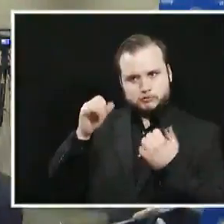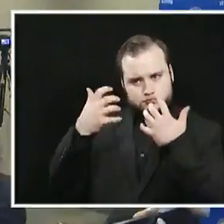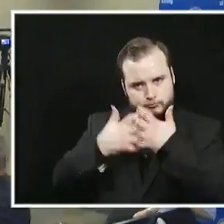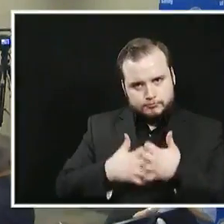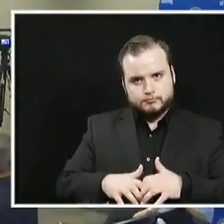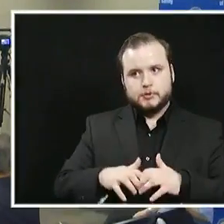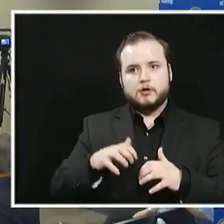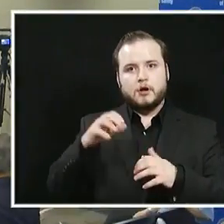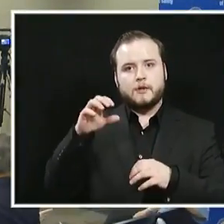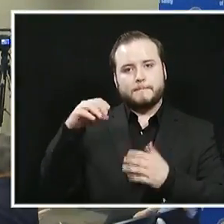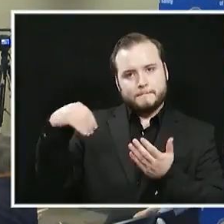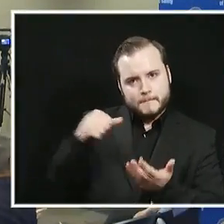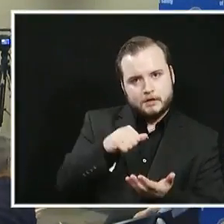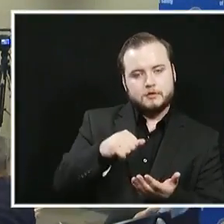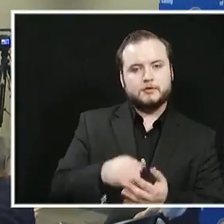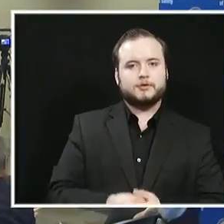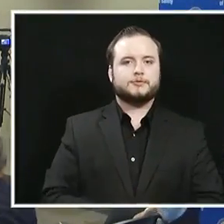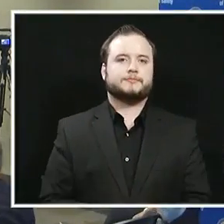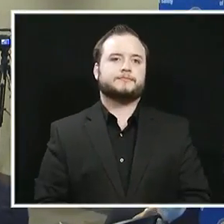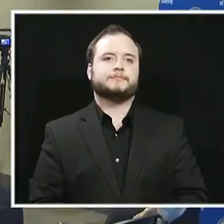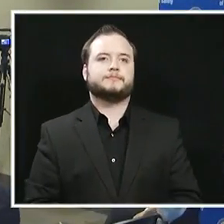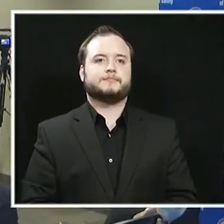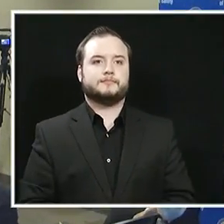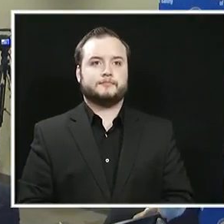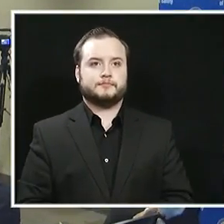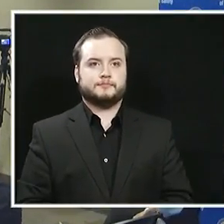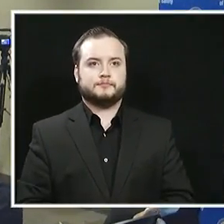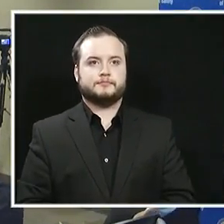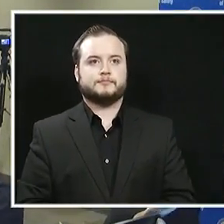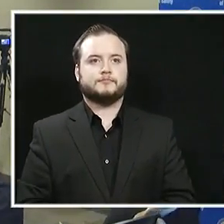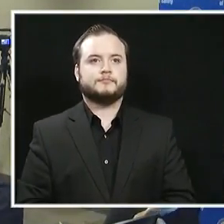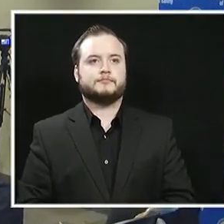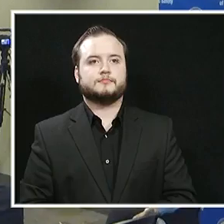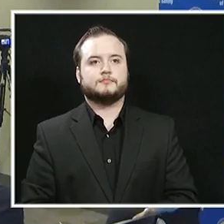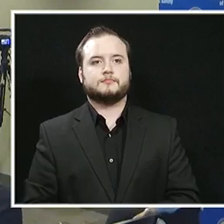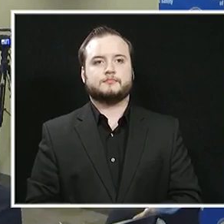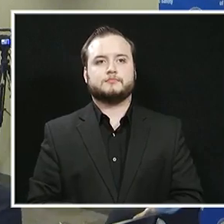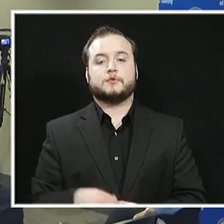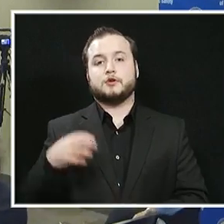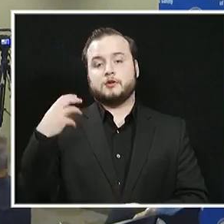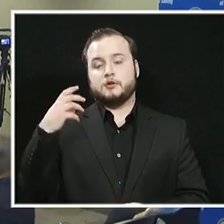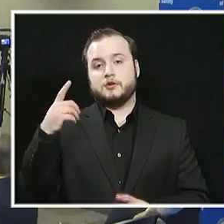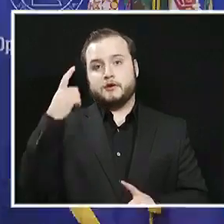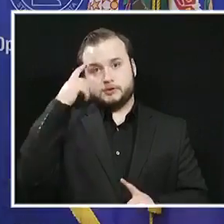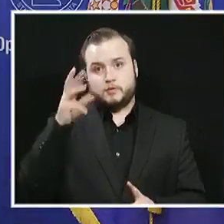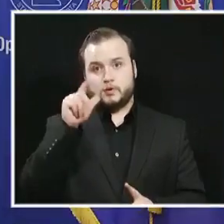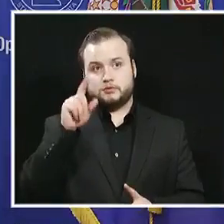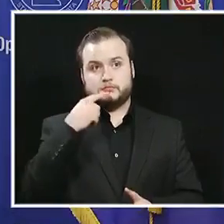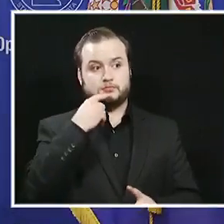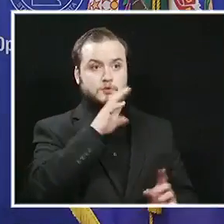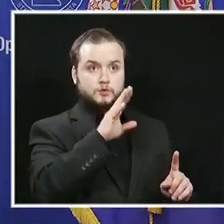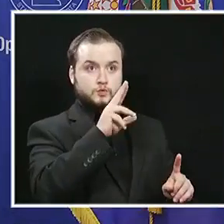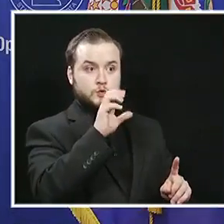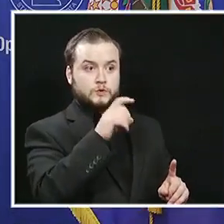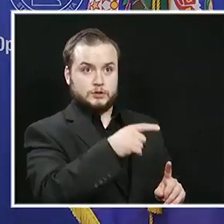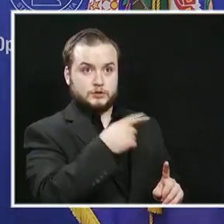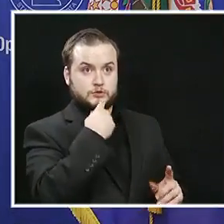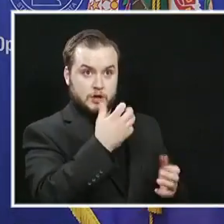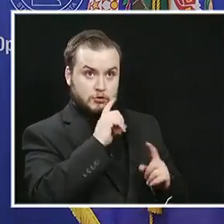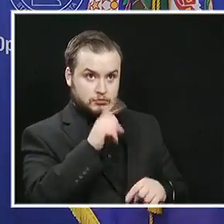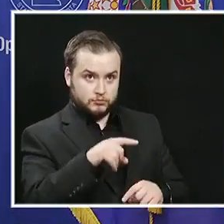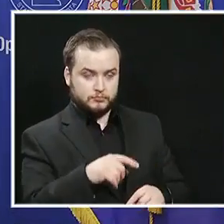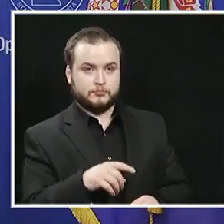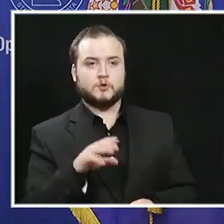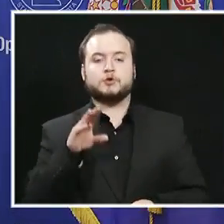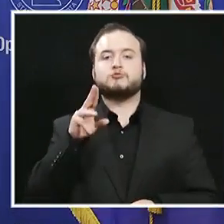you want to, yeah. How would you respond as a business owner and representative? No, it's a great question. Of course, there always are bad actors, but by and large, especially in retail,